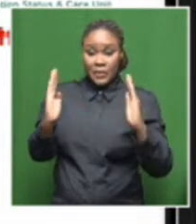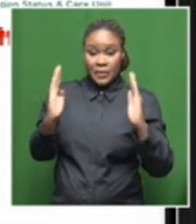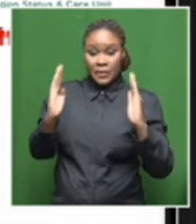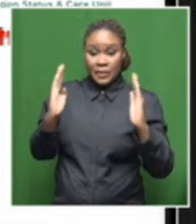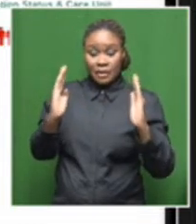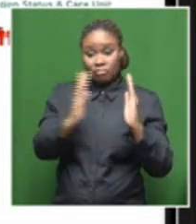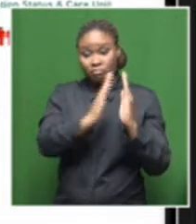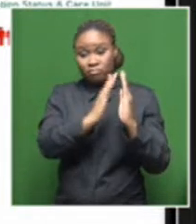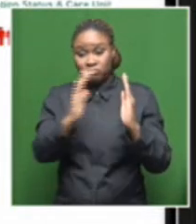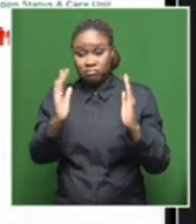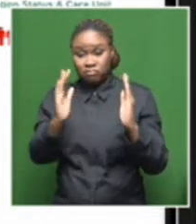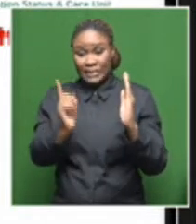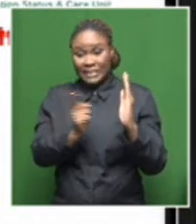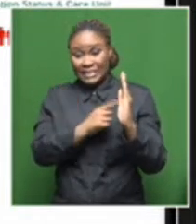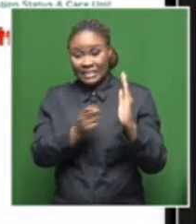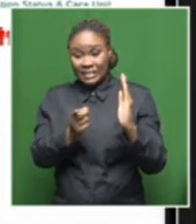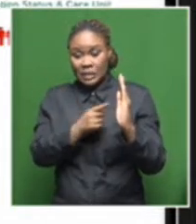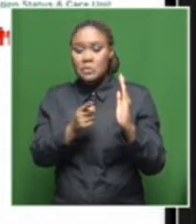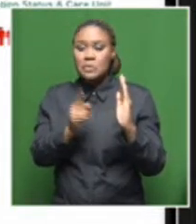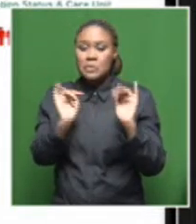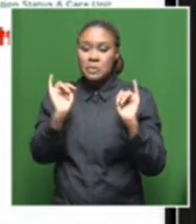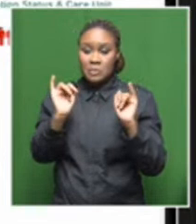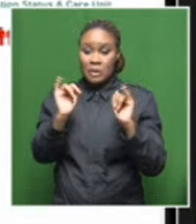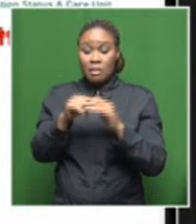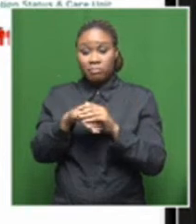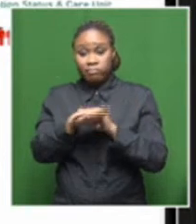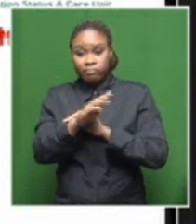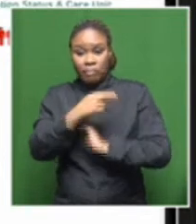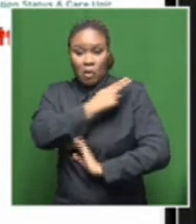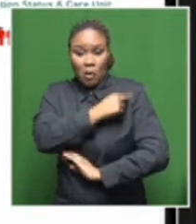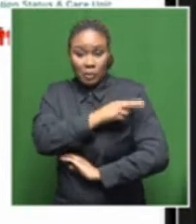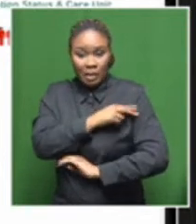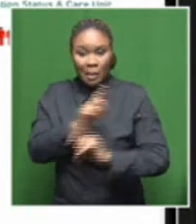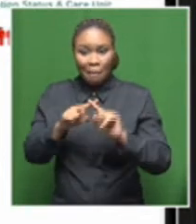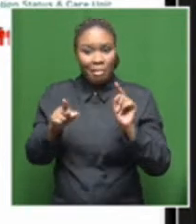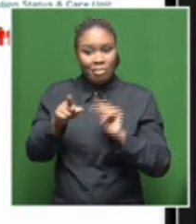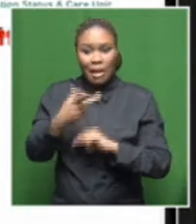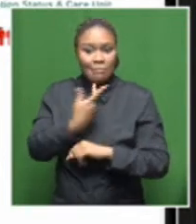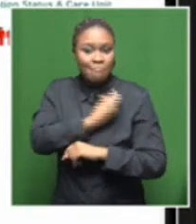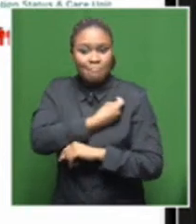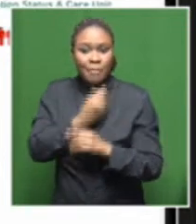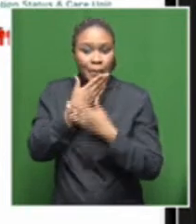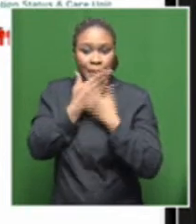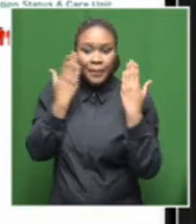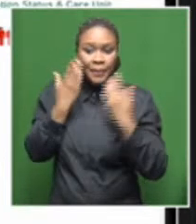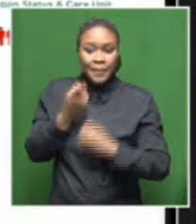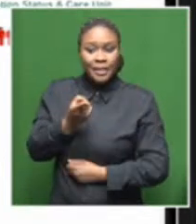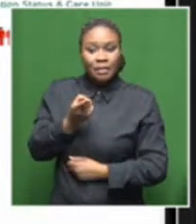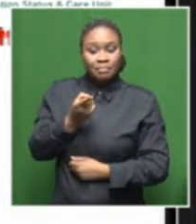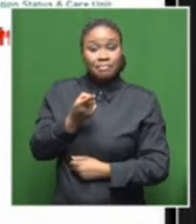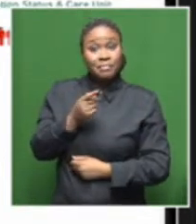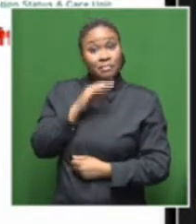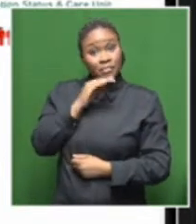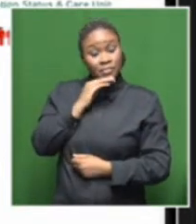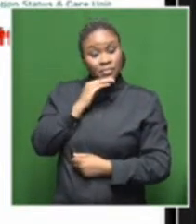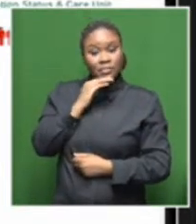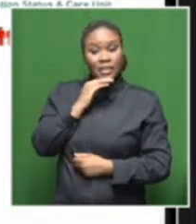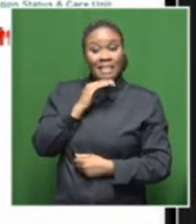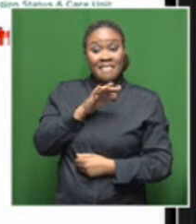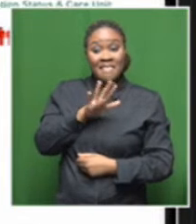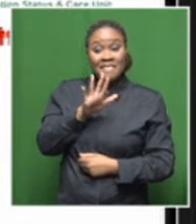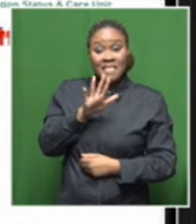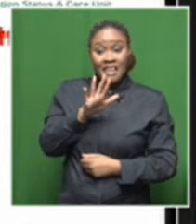this population that is hospitalized is unvaccinated. So out of 590,